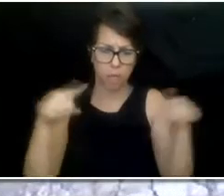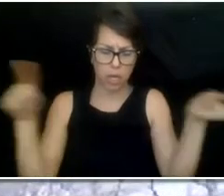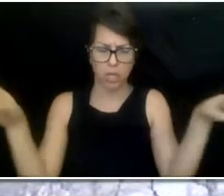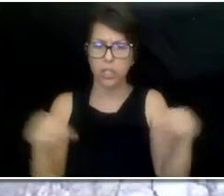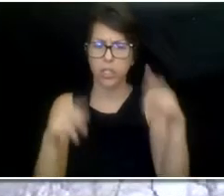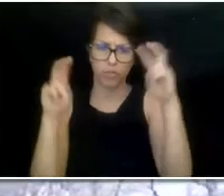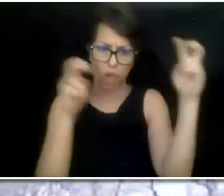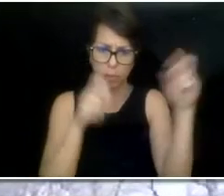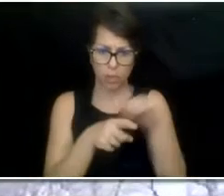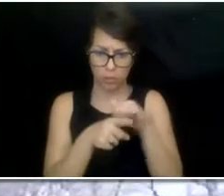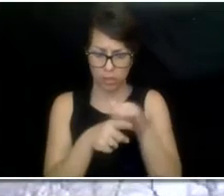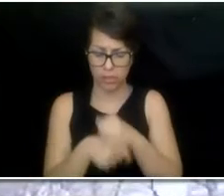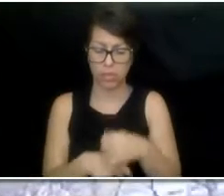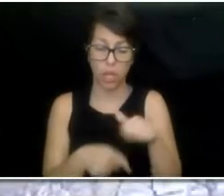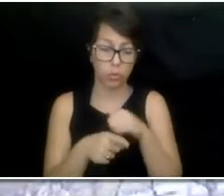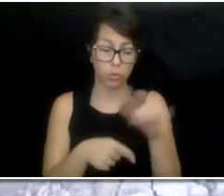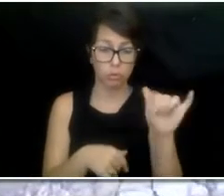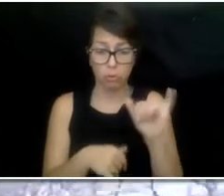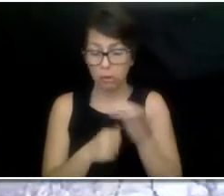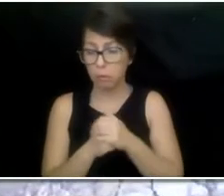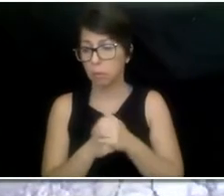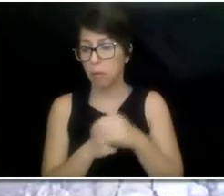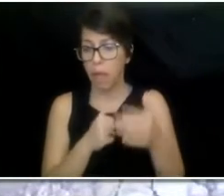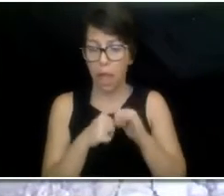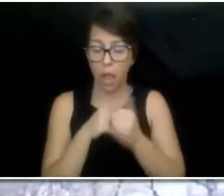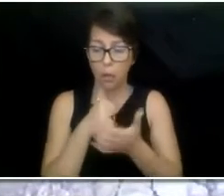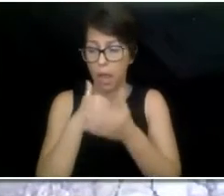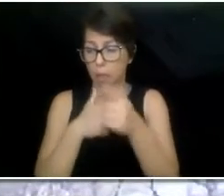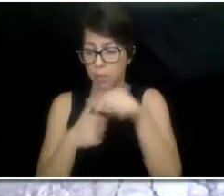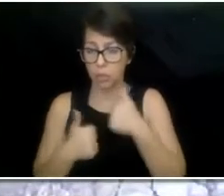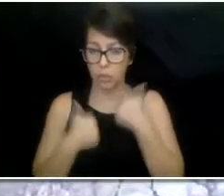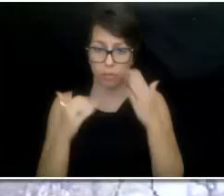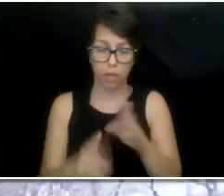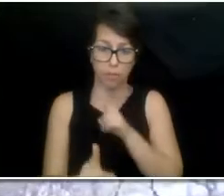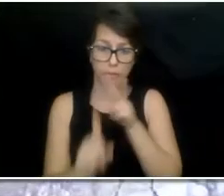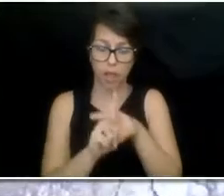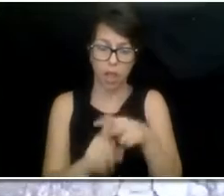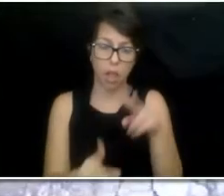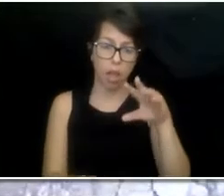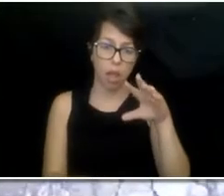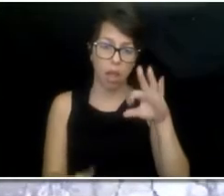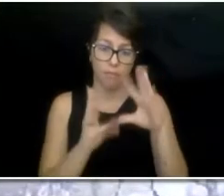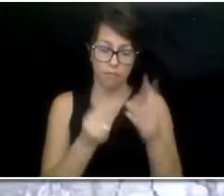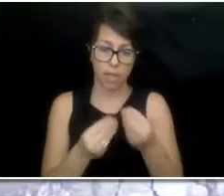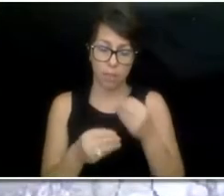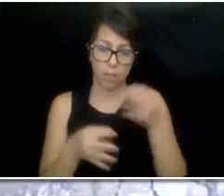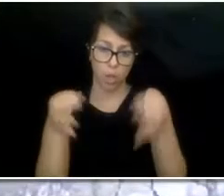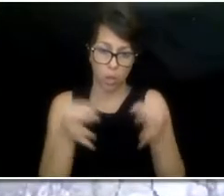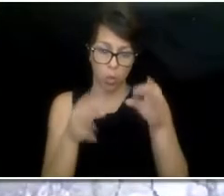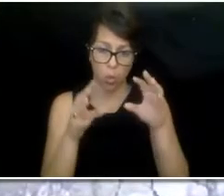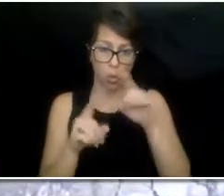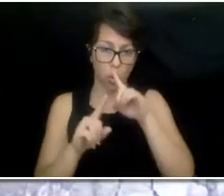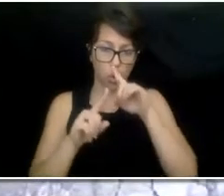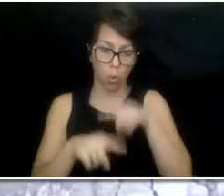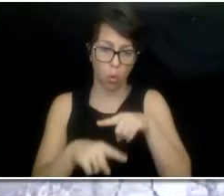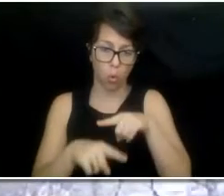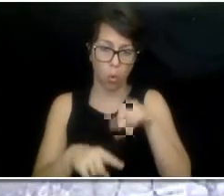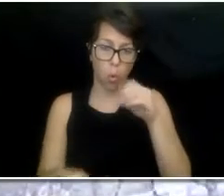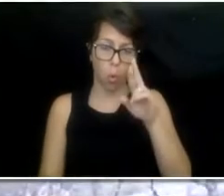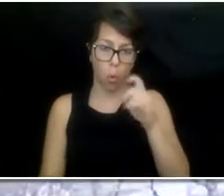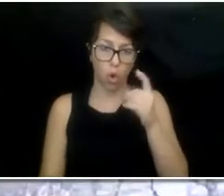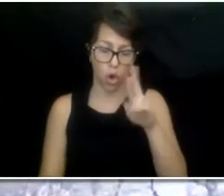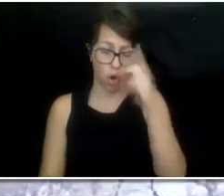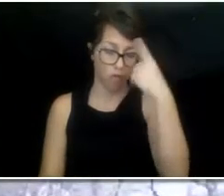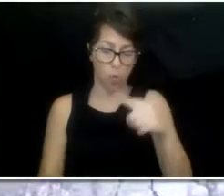on how to support survivors with safety planning we have also recognized that emergency funds are critical to survivors during